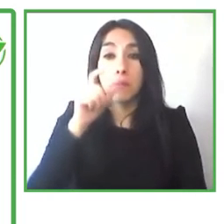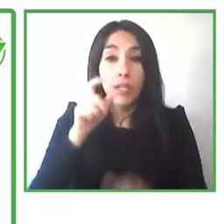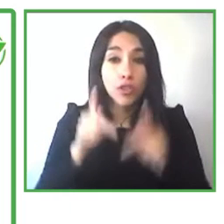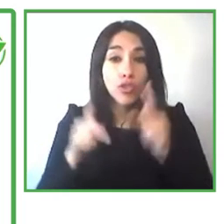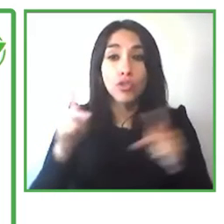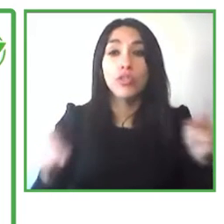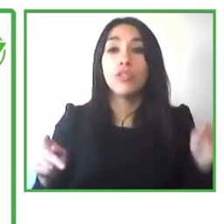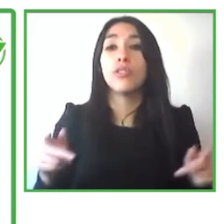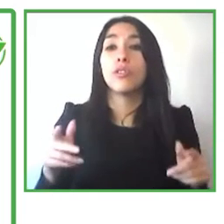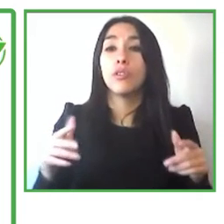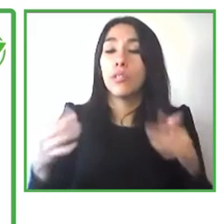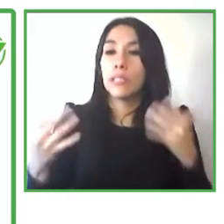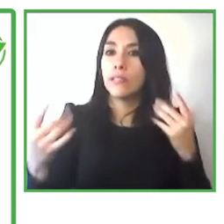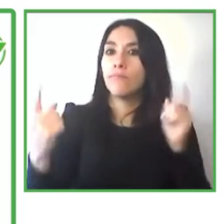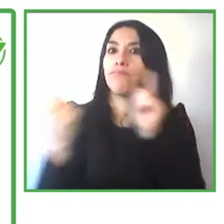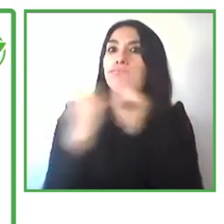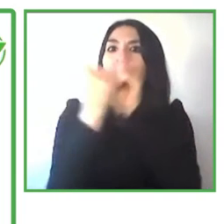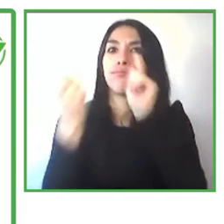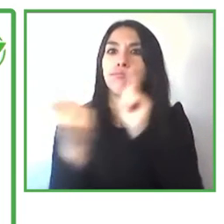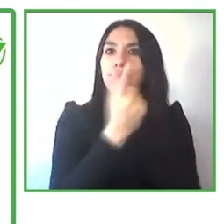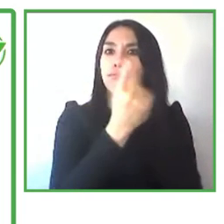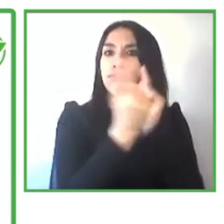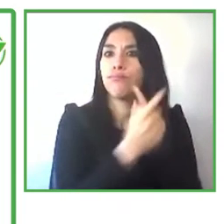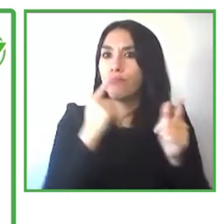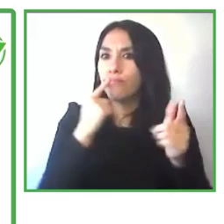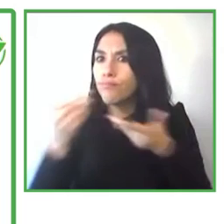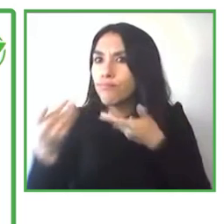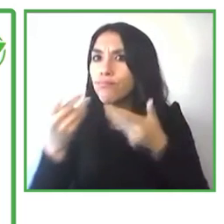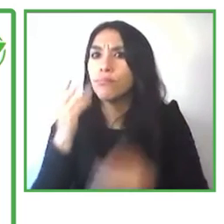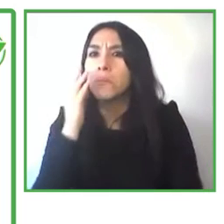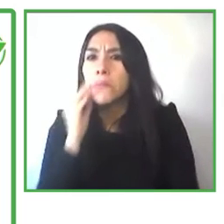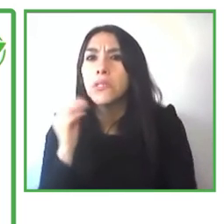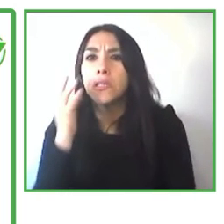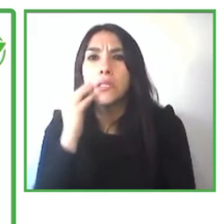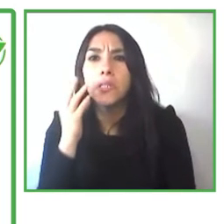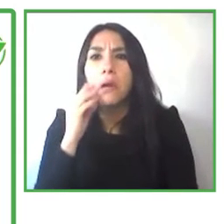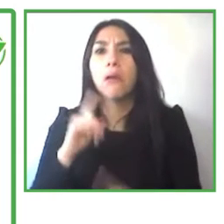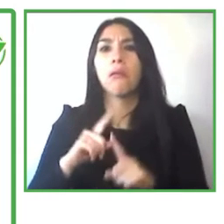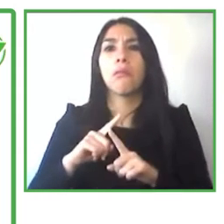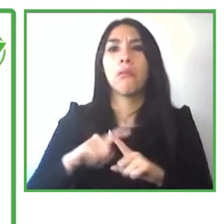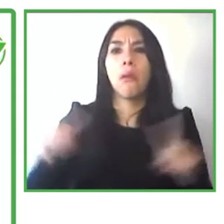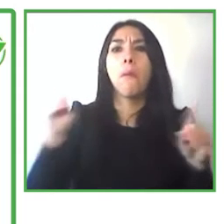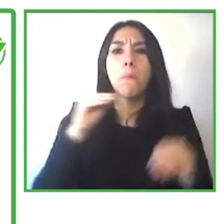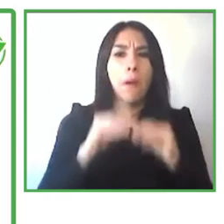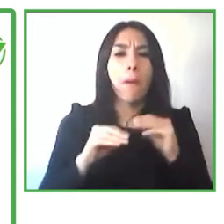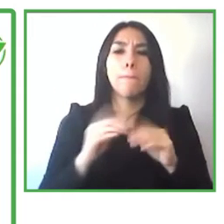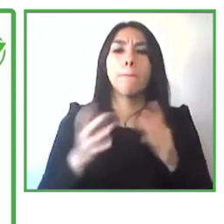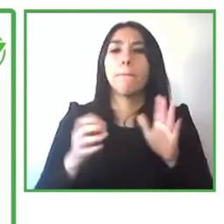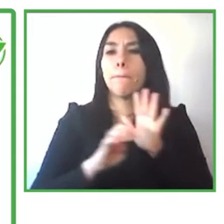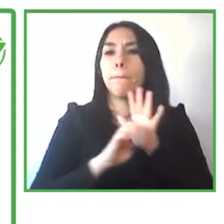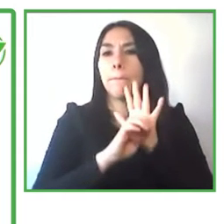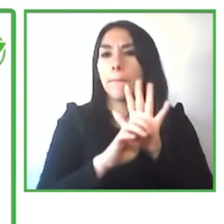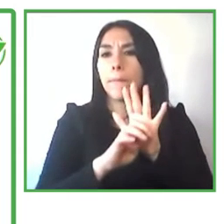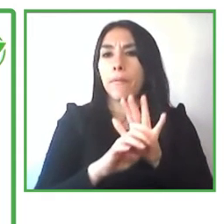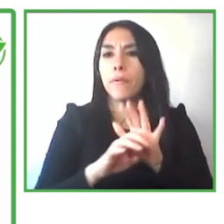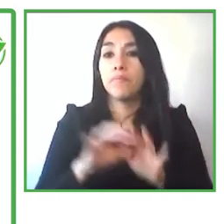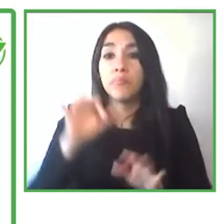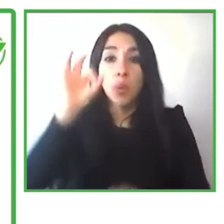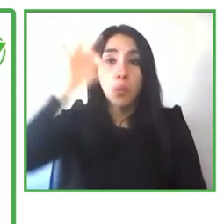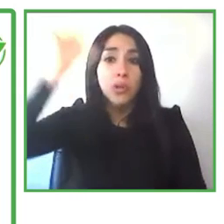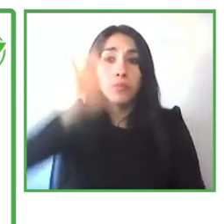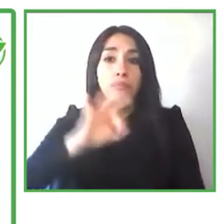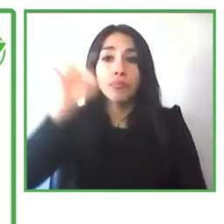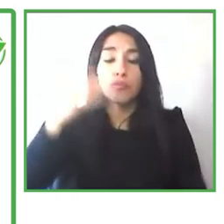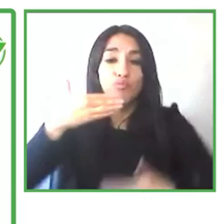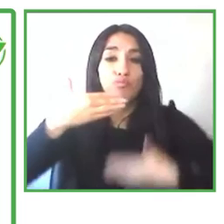how they measure progress on disability inclusion in their companies, or how to provide regional accommodations, how to promote